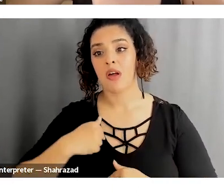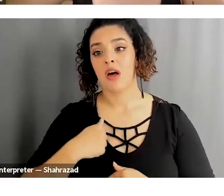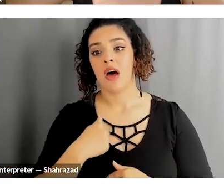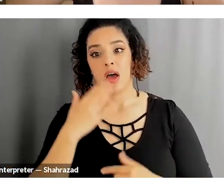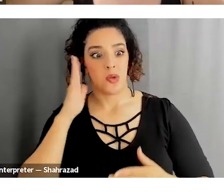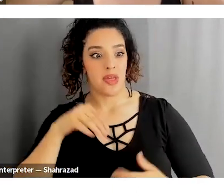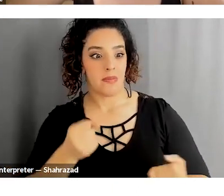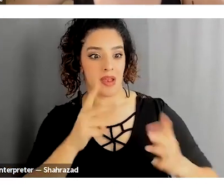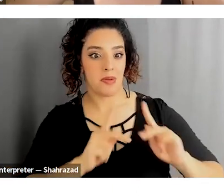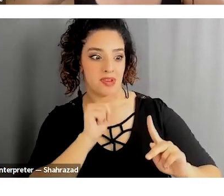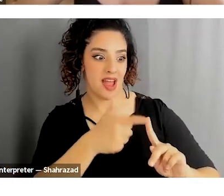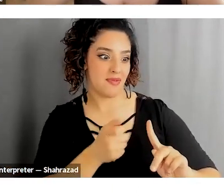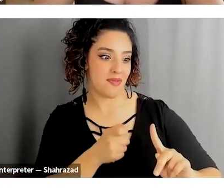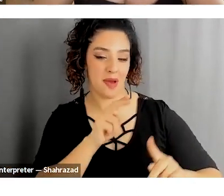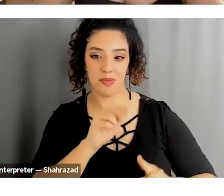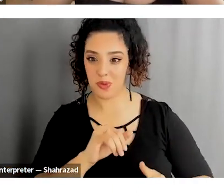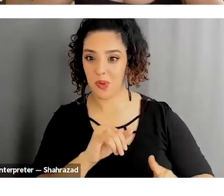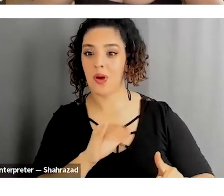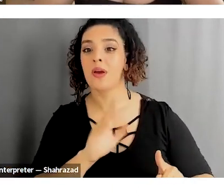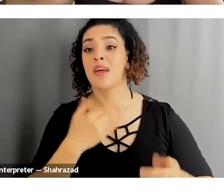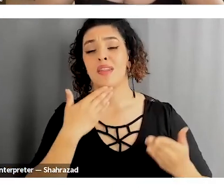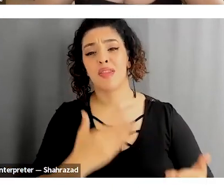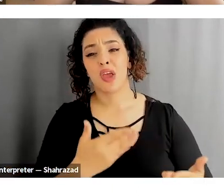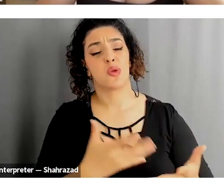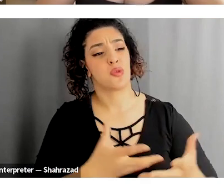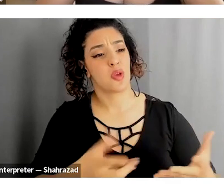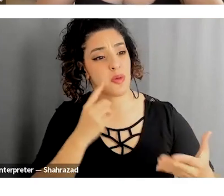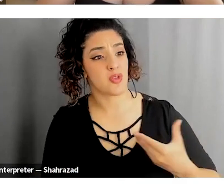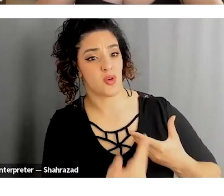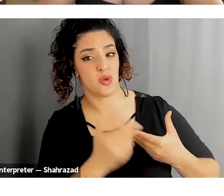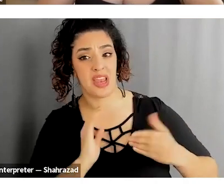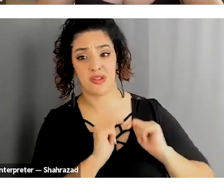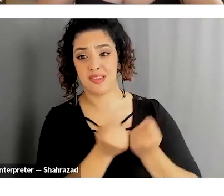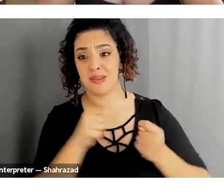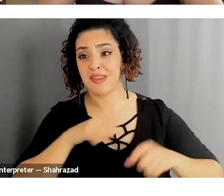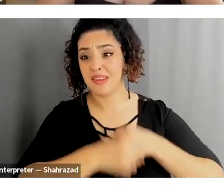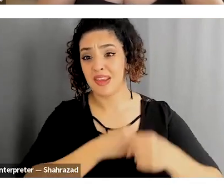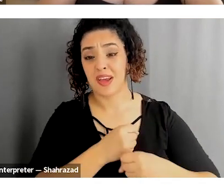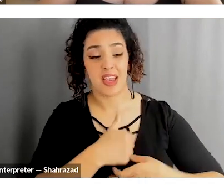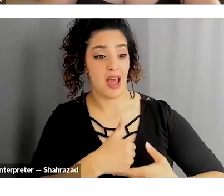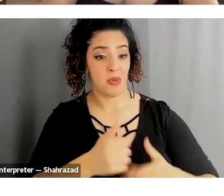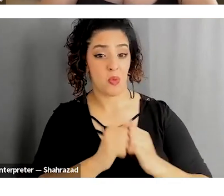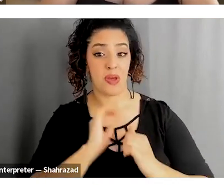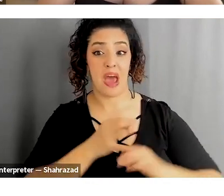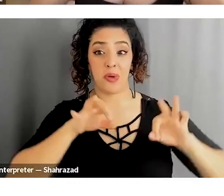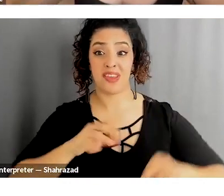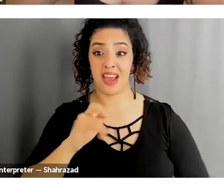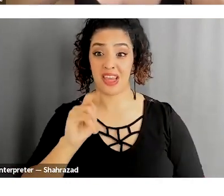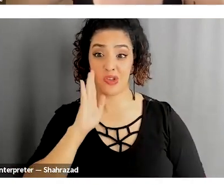you. Thank you so much for being a fellow this year, for helping us with our own dye kits that are launching next week, and for